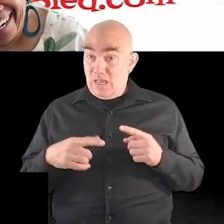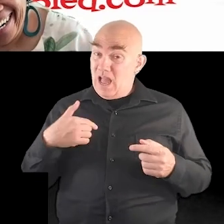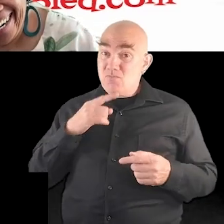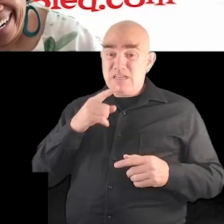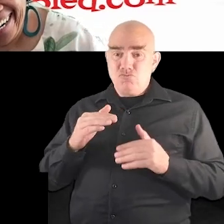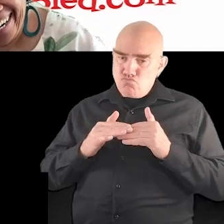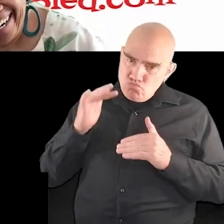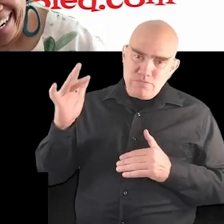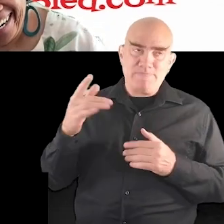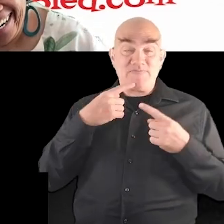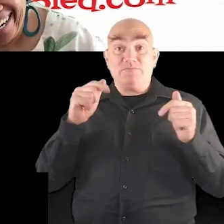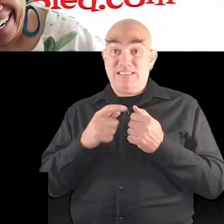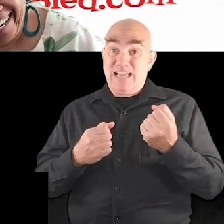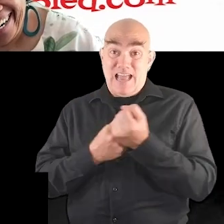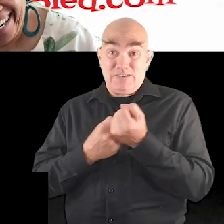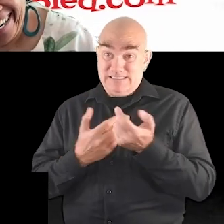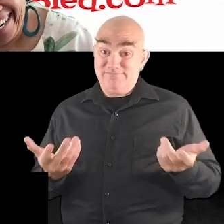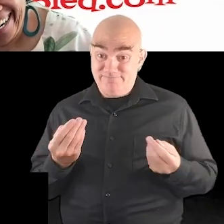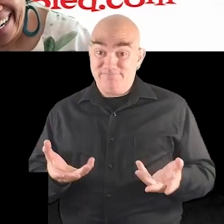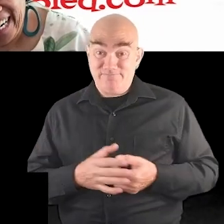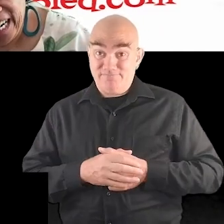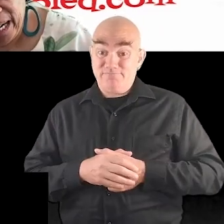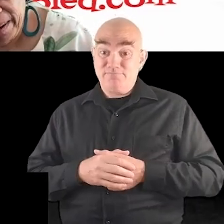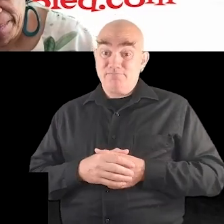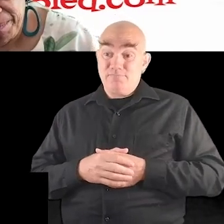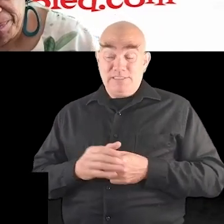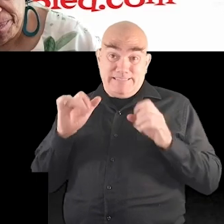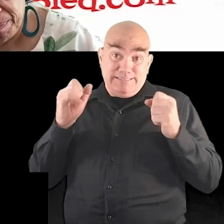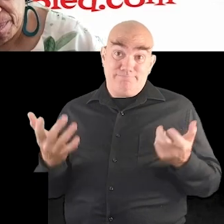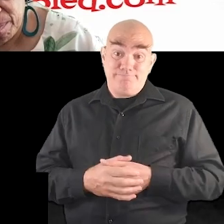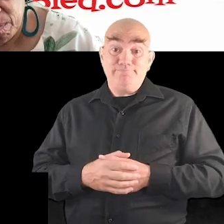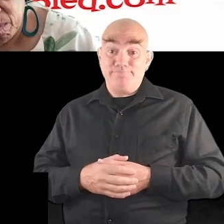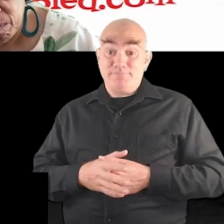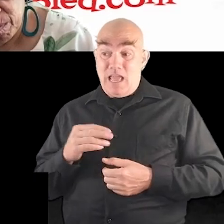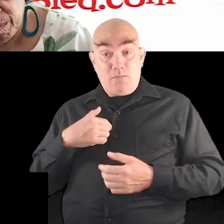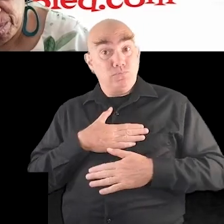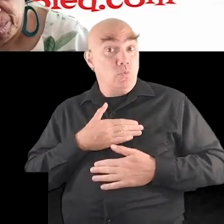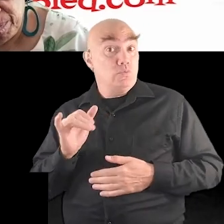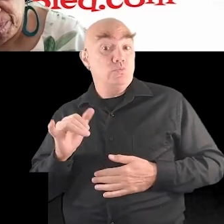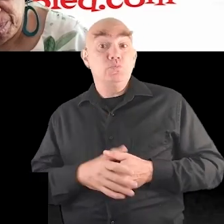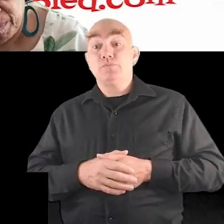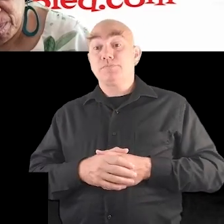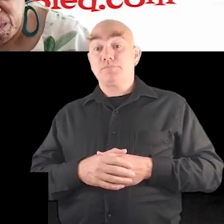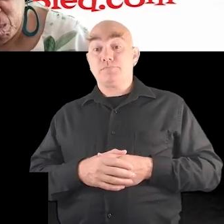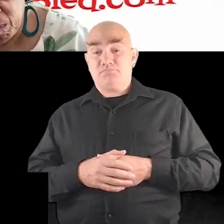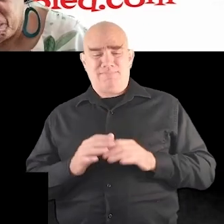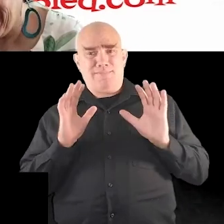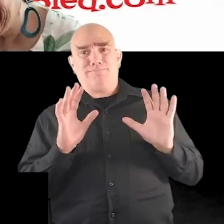Facebook, but I have been extremely effective with this advocacy. It is amazing. I'm enjoying